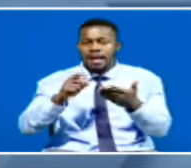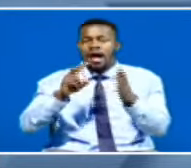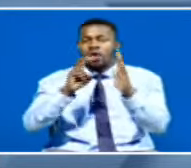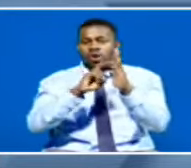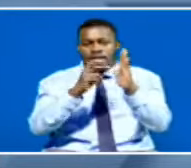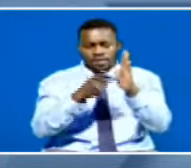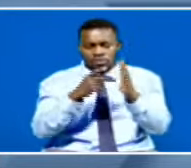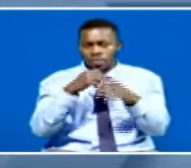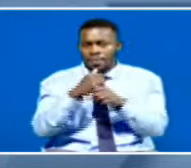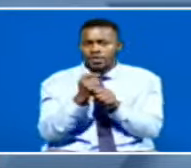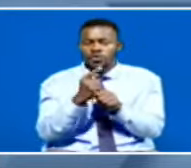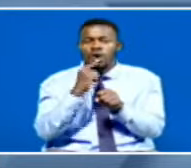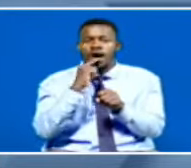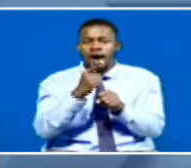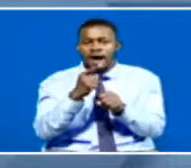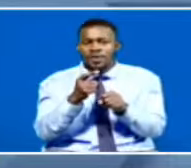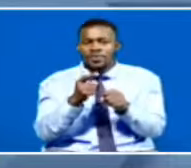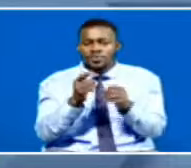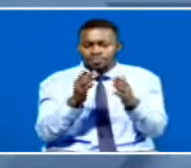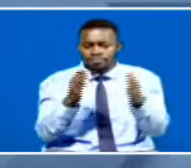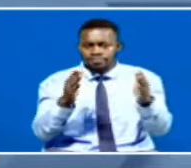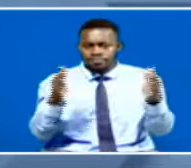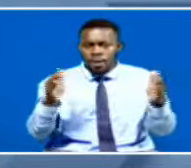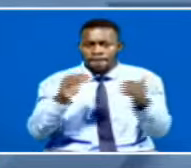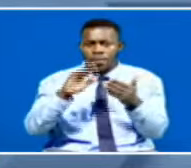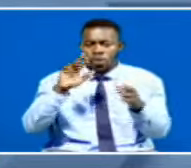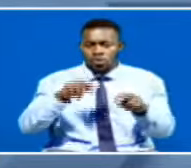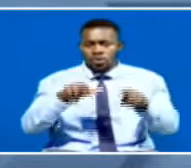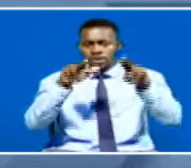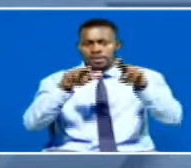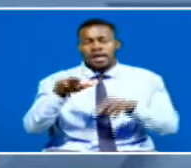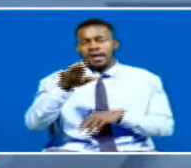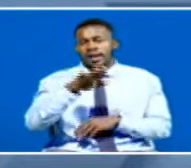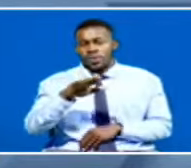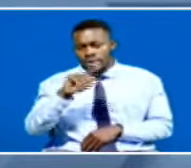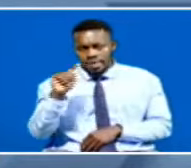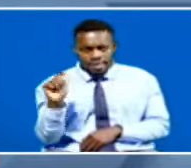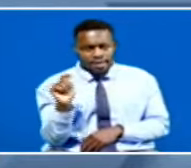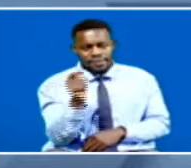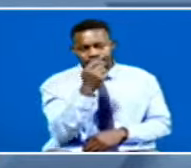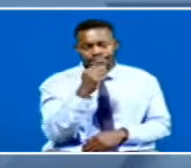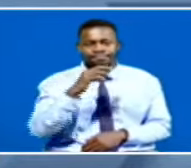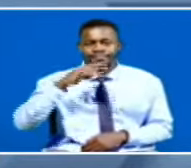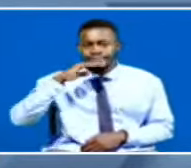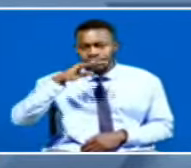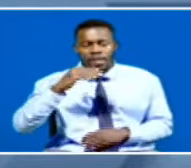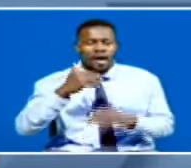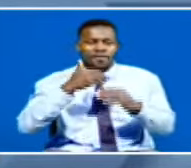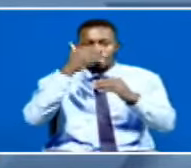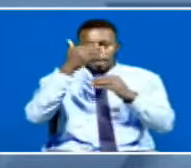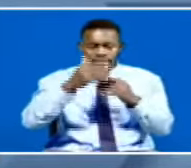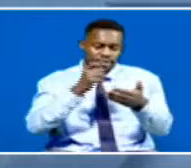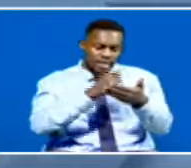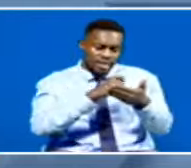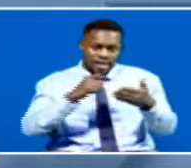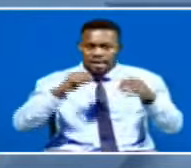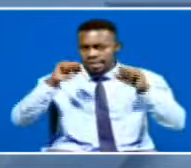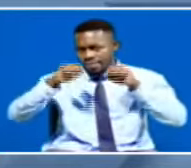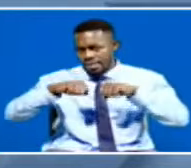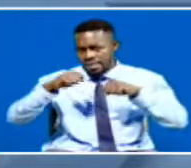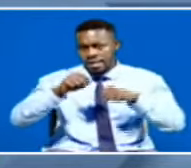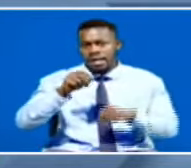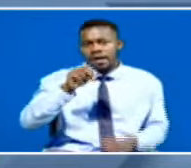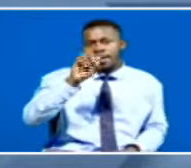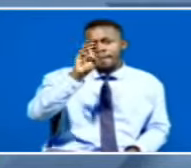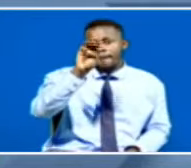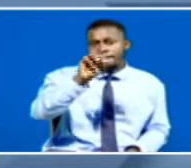infrastructures such as roads and bridges in the country. Speaking after the signing agreement, Transport Cabinet Secretary Kipchumba